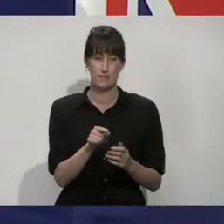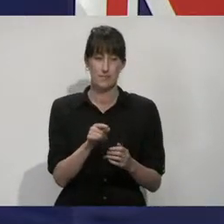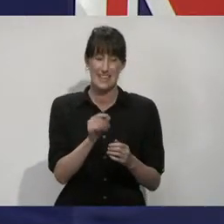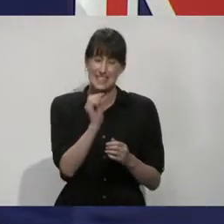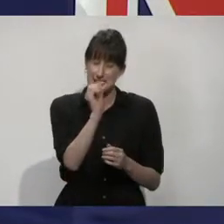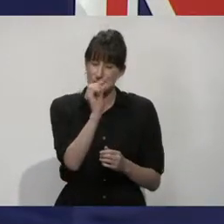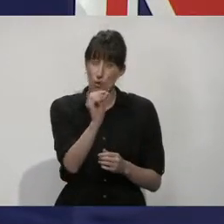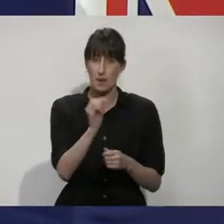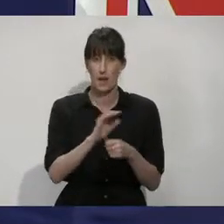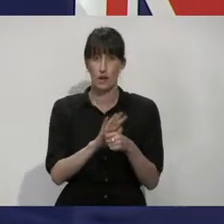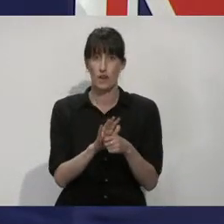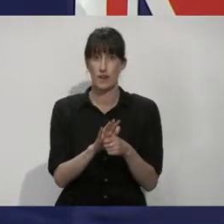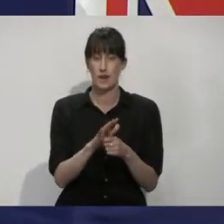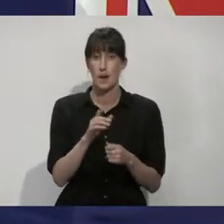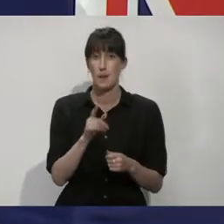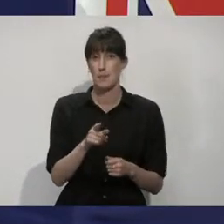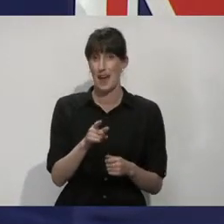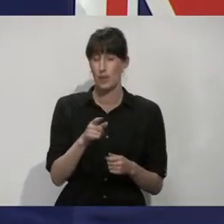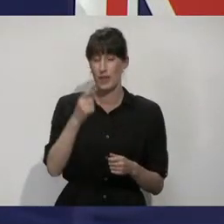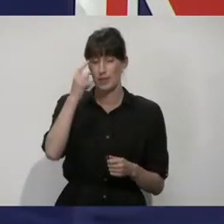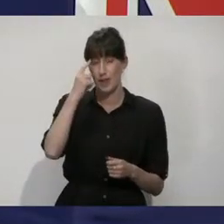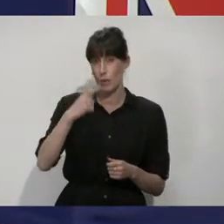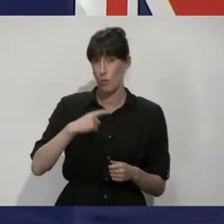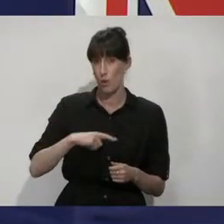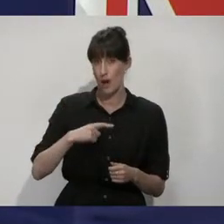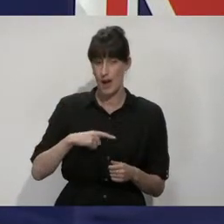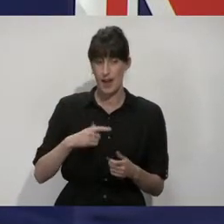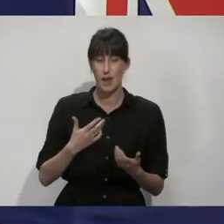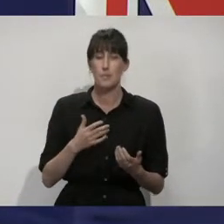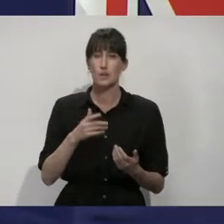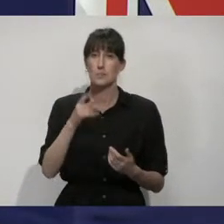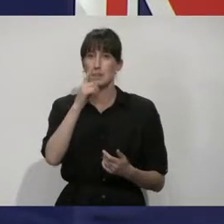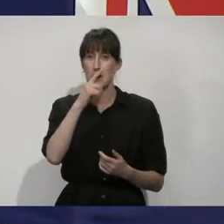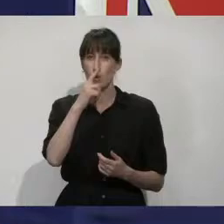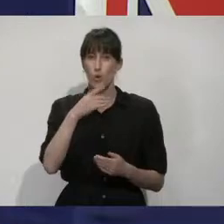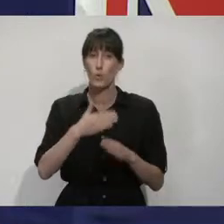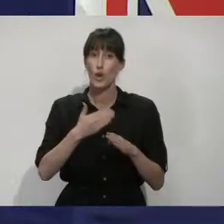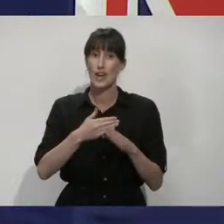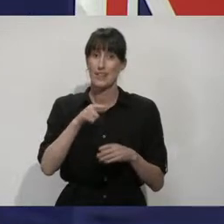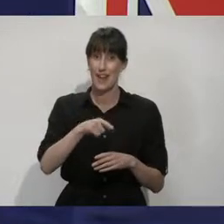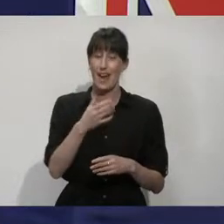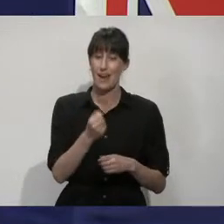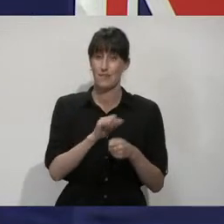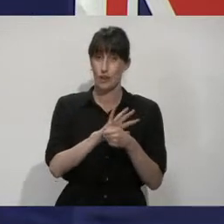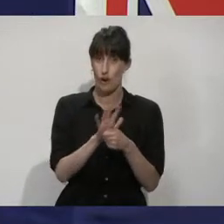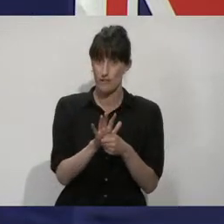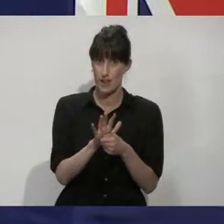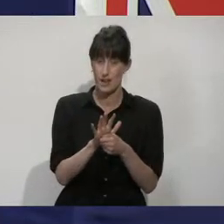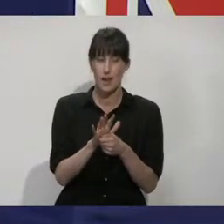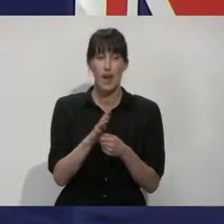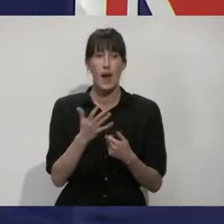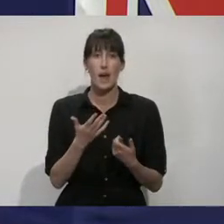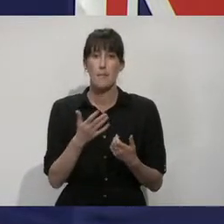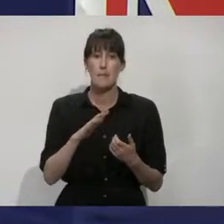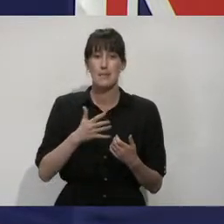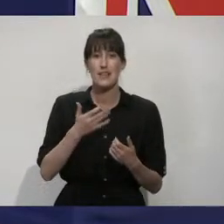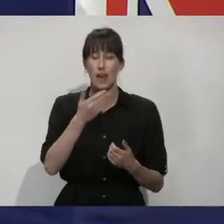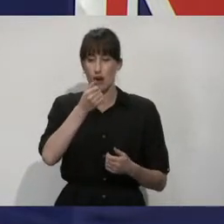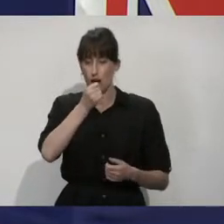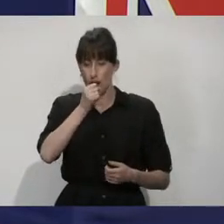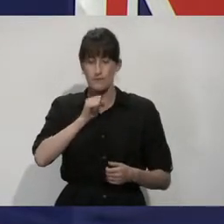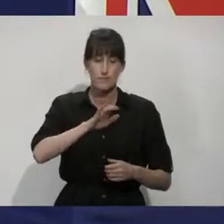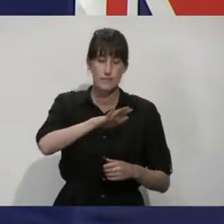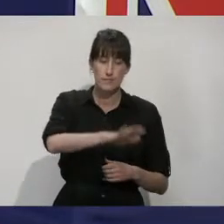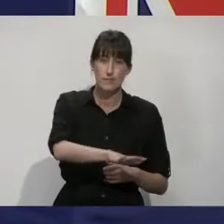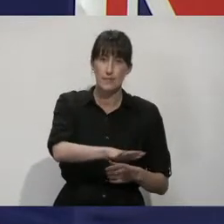had the infection. No virus was found inside any food packaging or elsewhere. The detected levels found